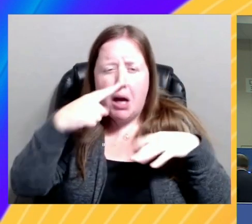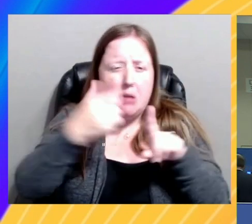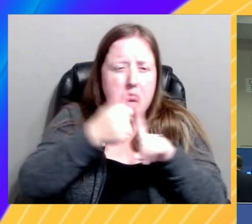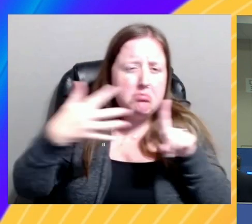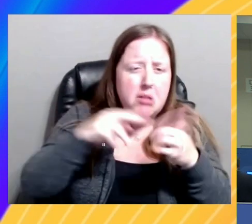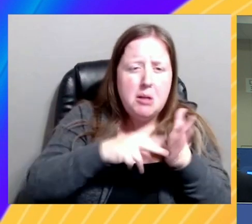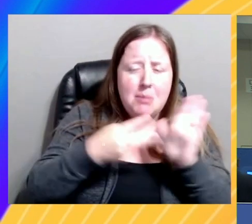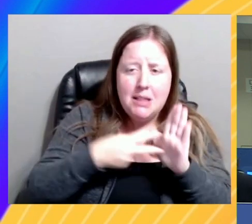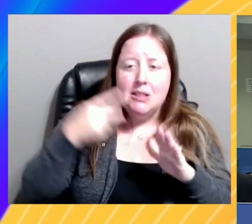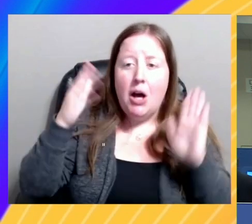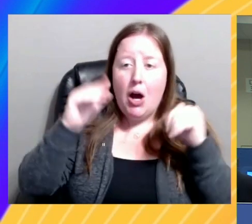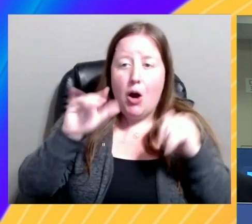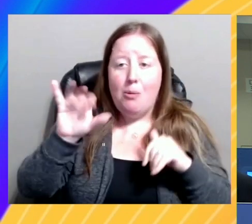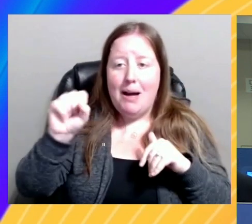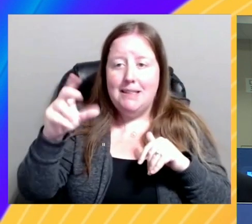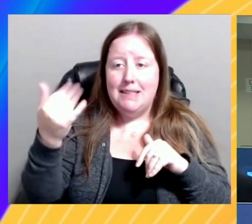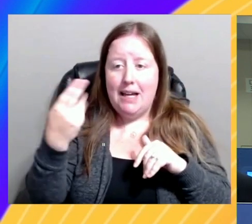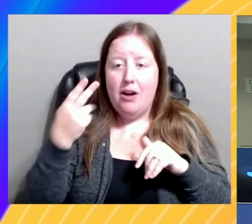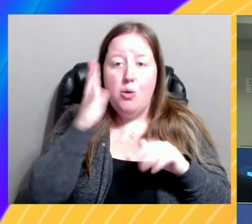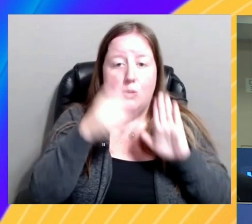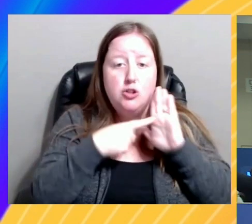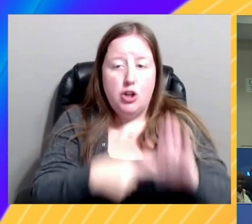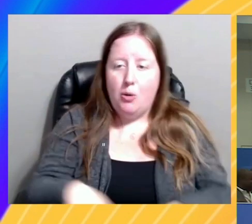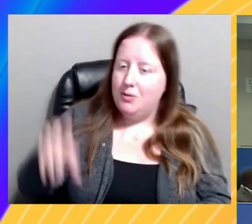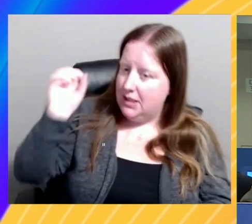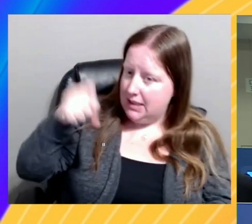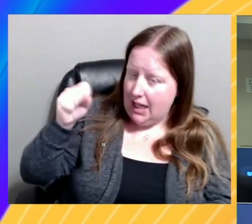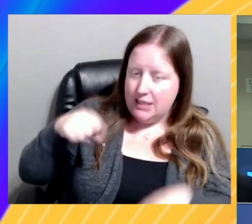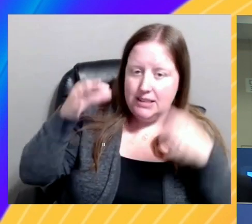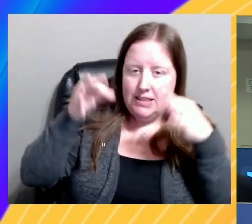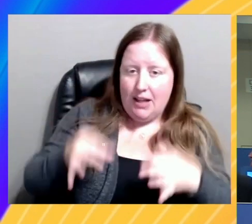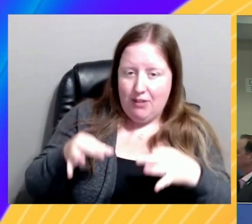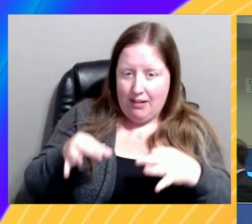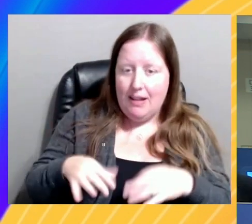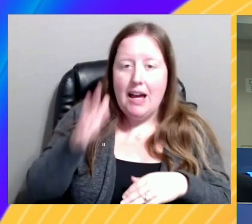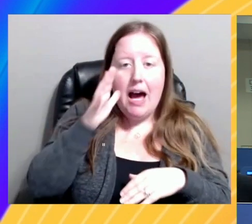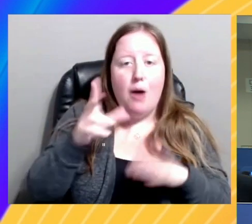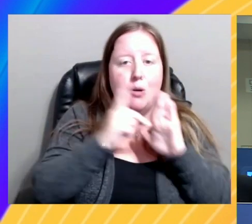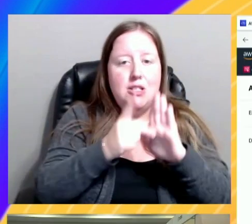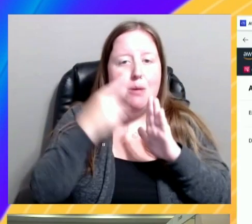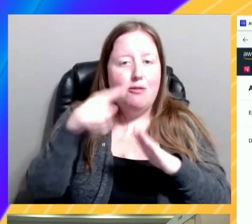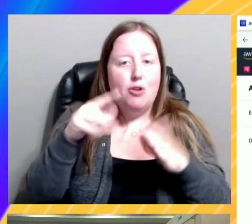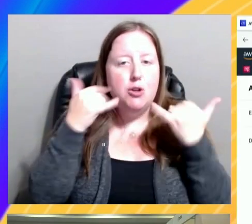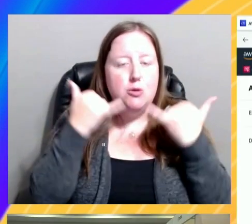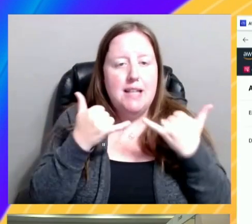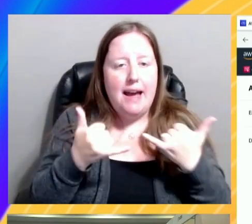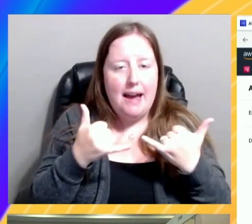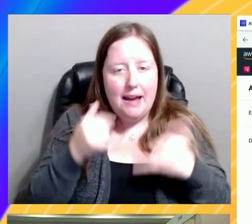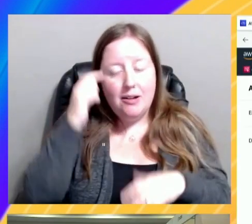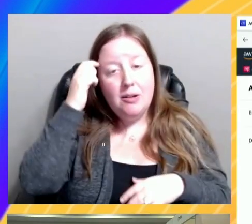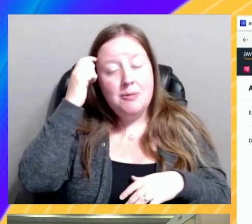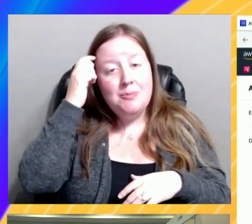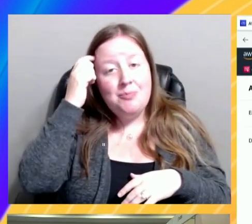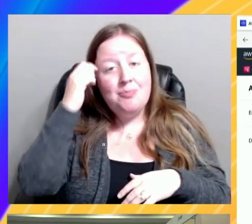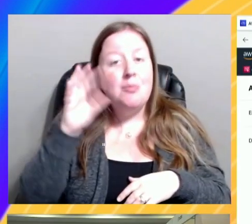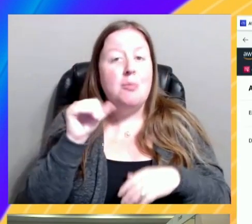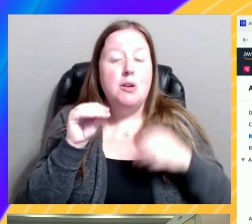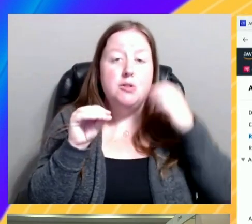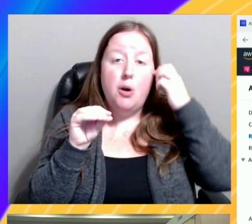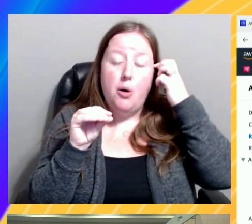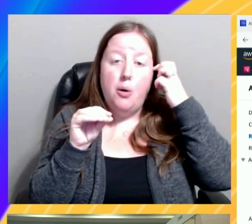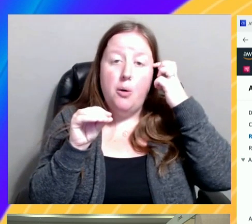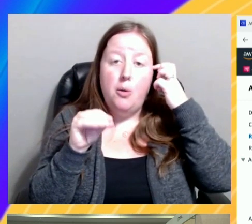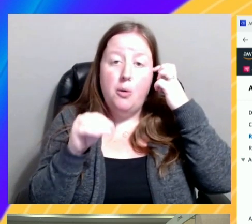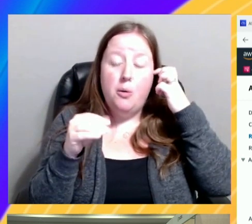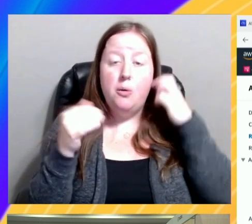show us as well. Yeah, so definitely I'll go ahead and demo it for you today. So if you're going to go ahead